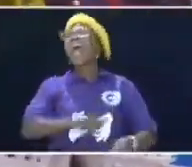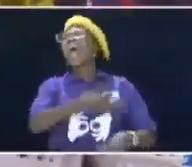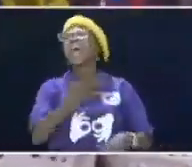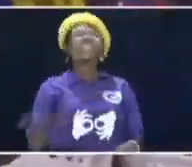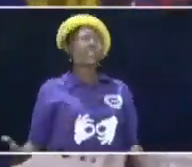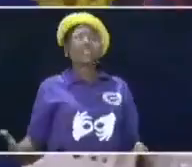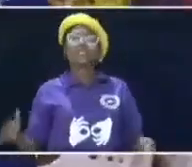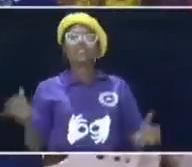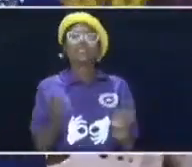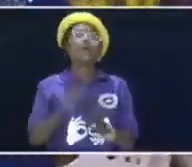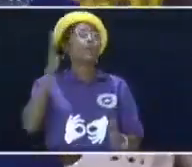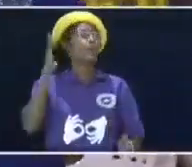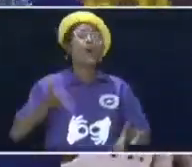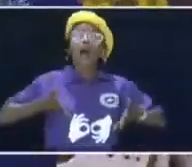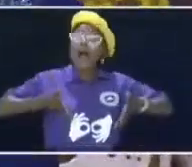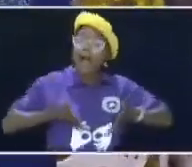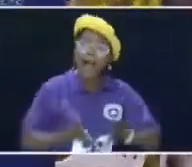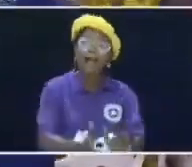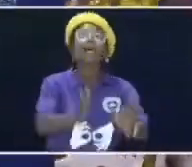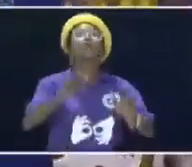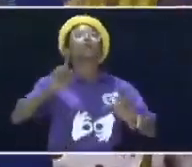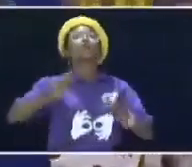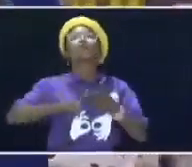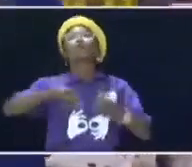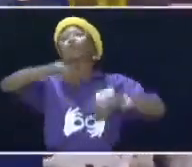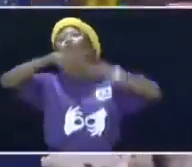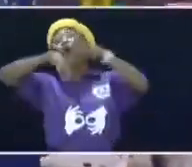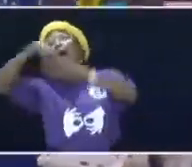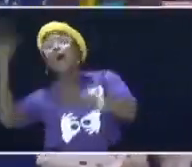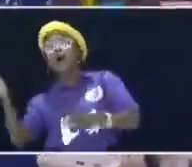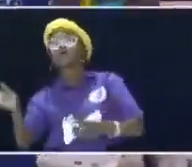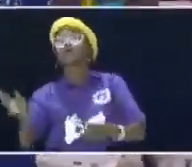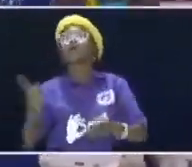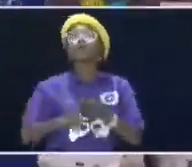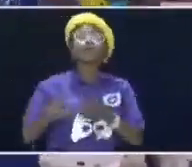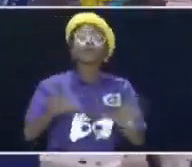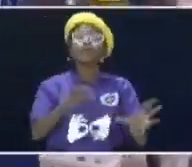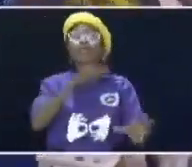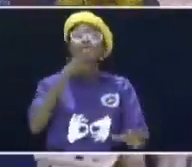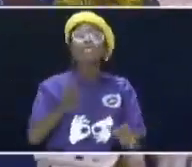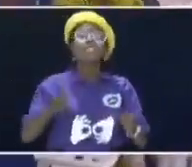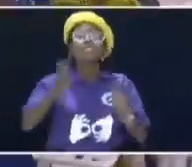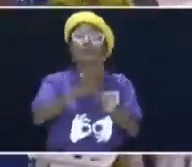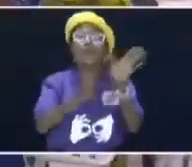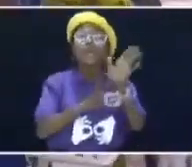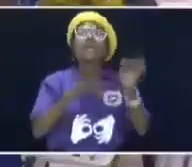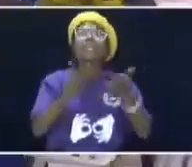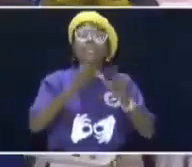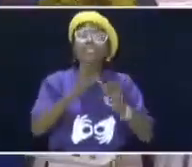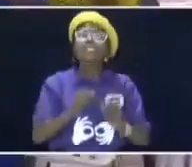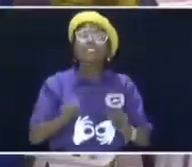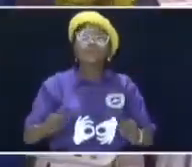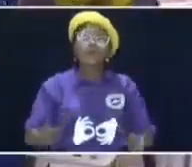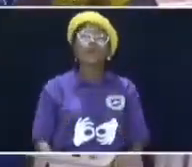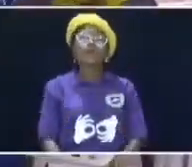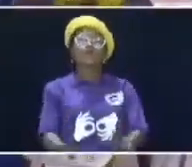Anything that does not allow you to go out and do his will. Father, let it cast fire right now.